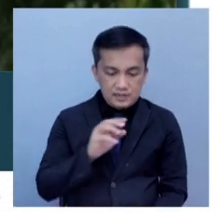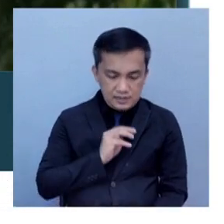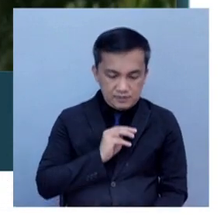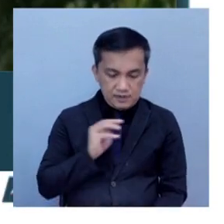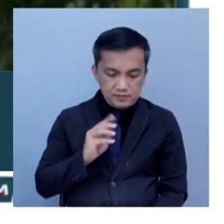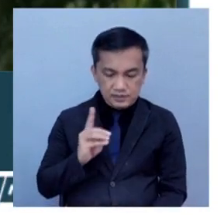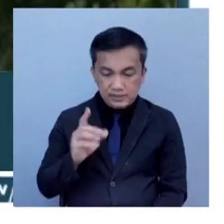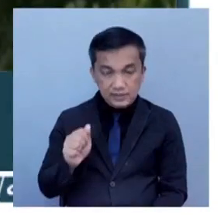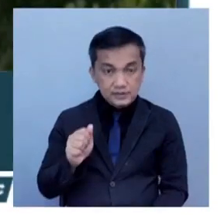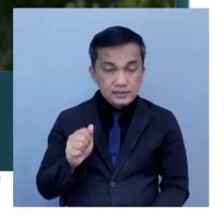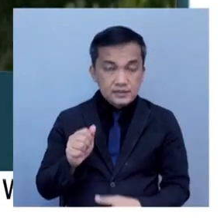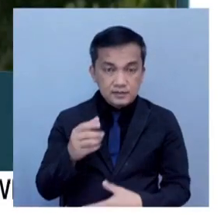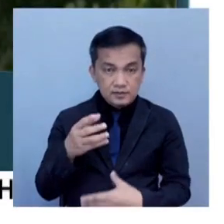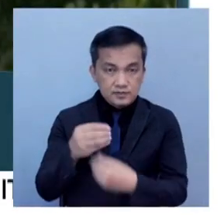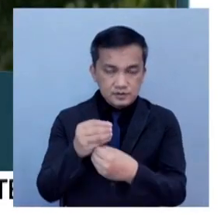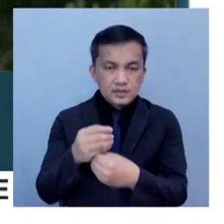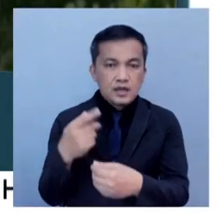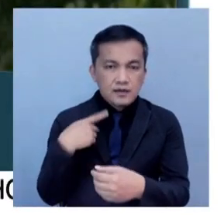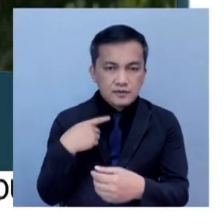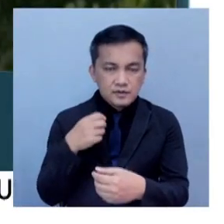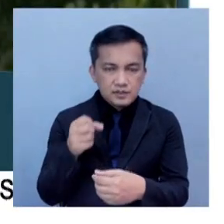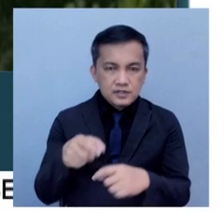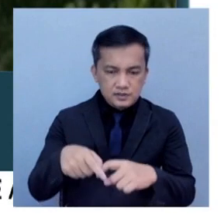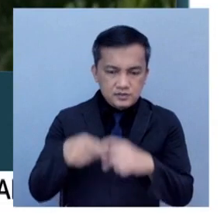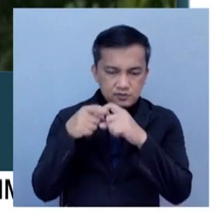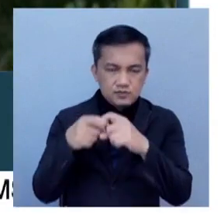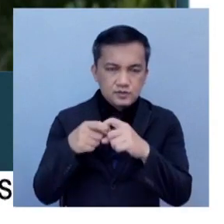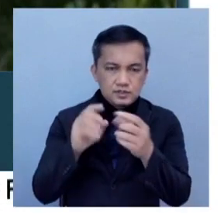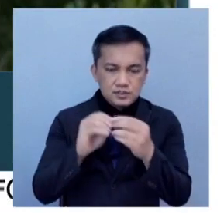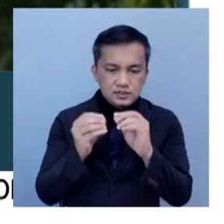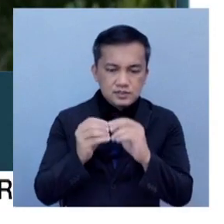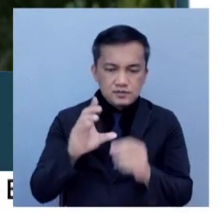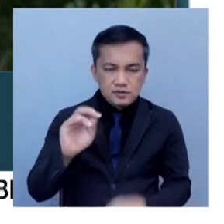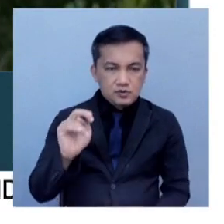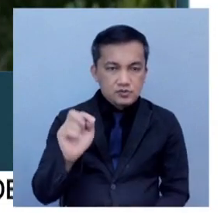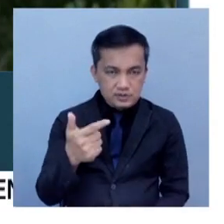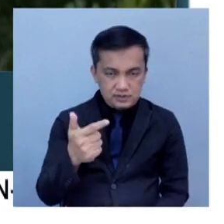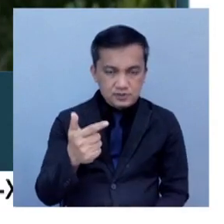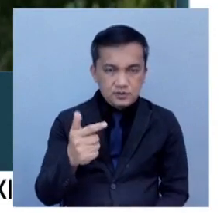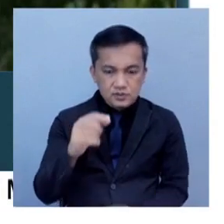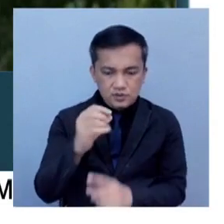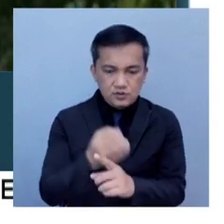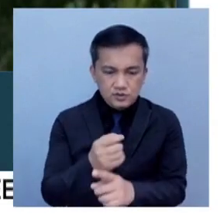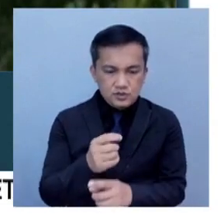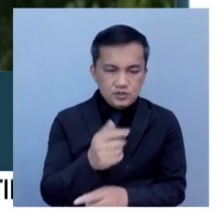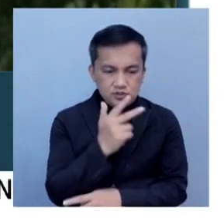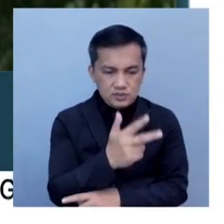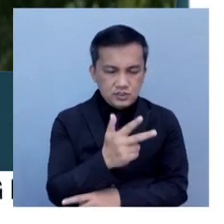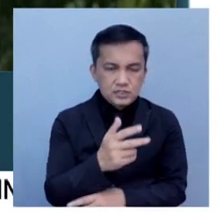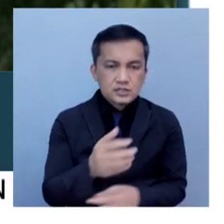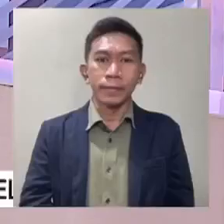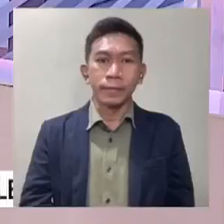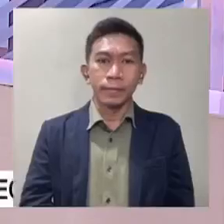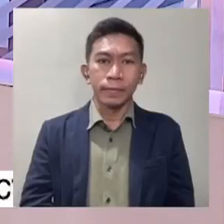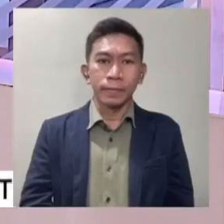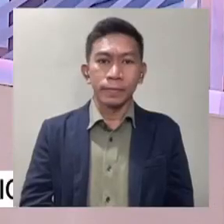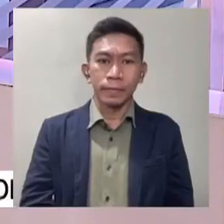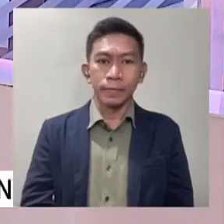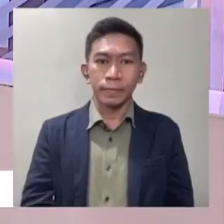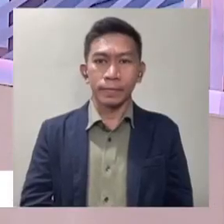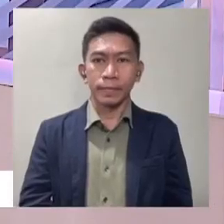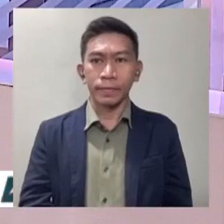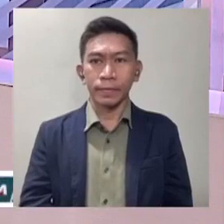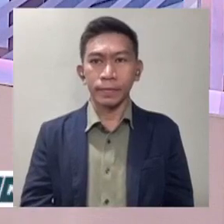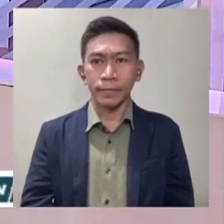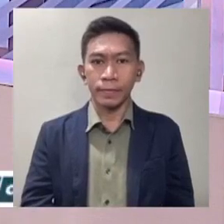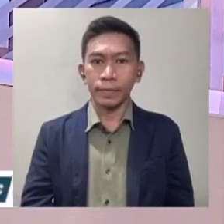the Metro Manila Development Authority has temporarily suspended the number coding scheme on October 30 and November 1 and 2. We're going to go over now to